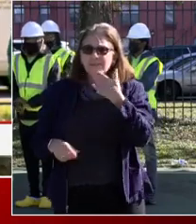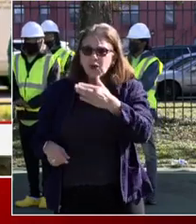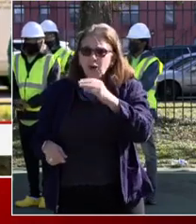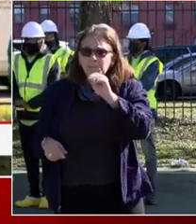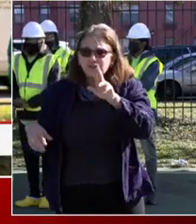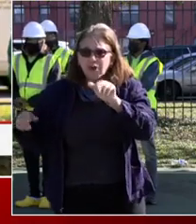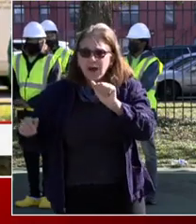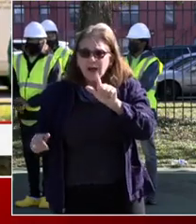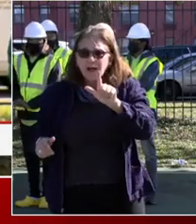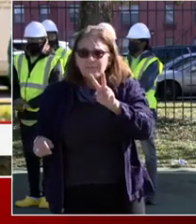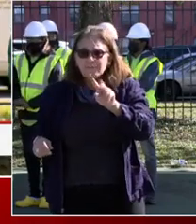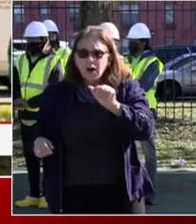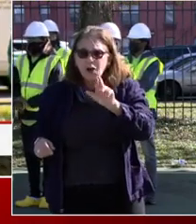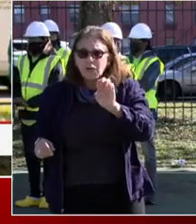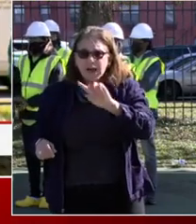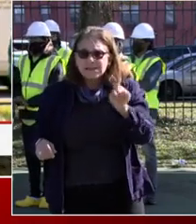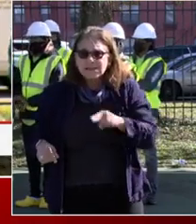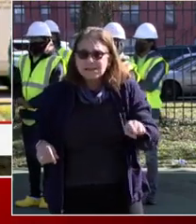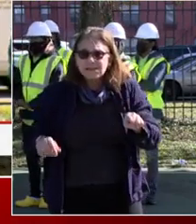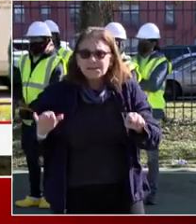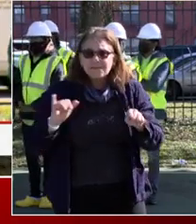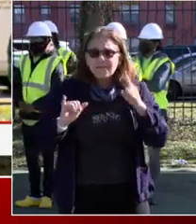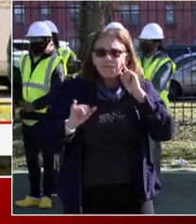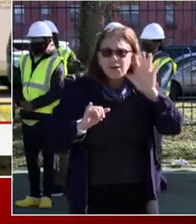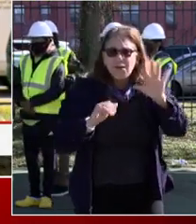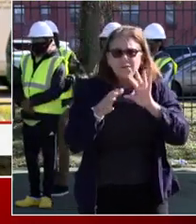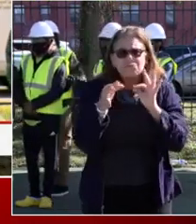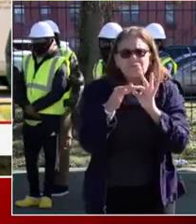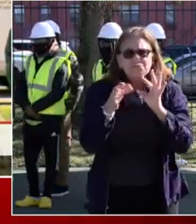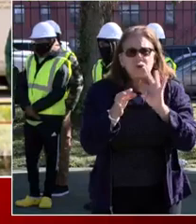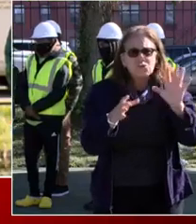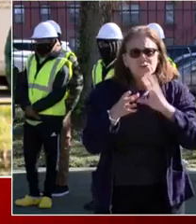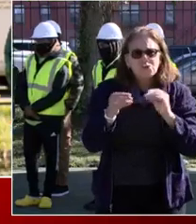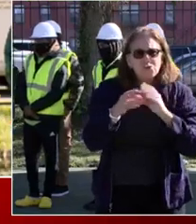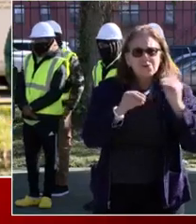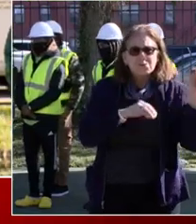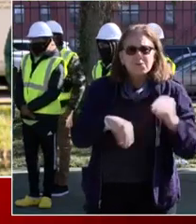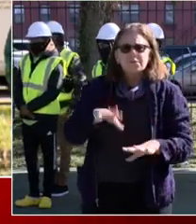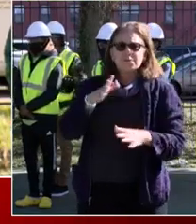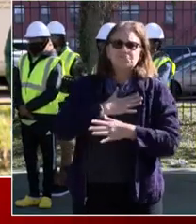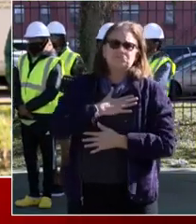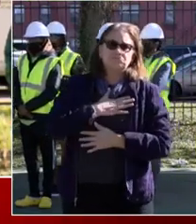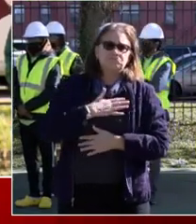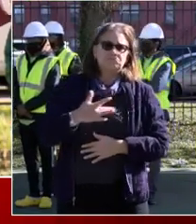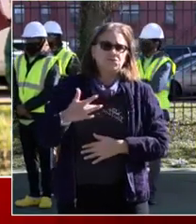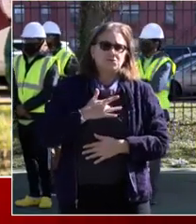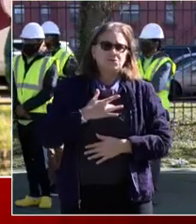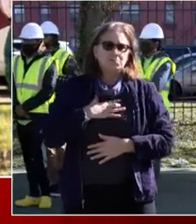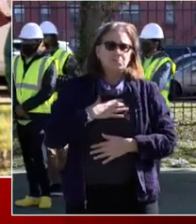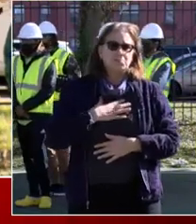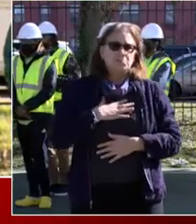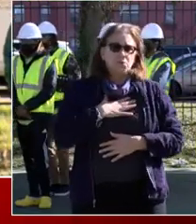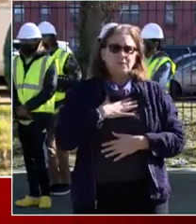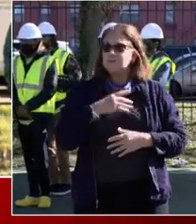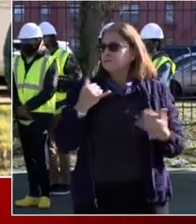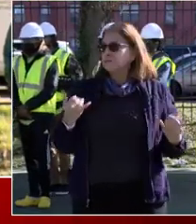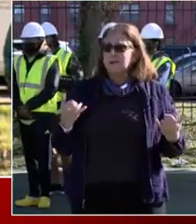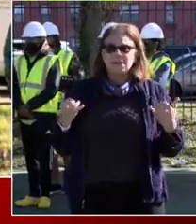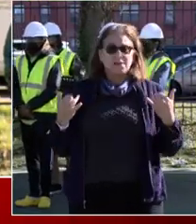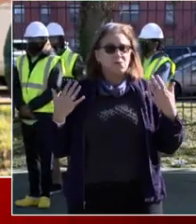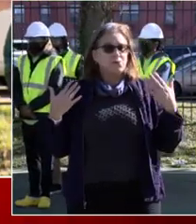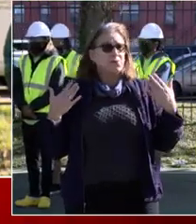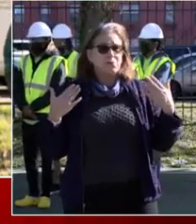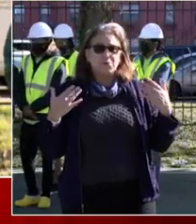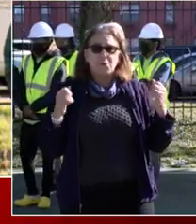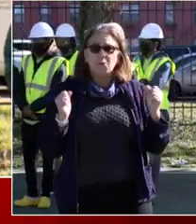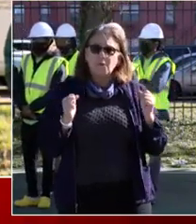story. You know, I'll tell you, it's a little chilly out here today, but I'm warm and fired up because when I heard Mr. Alvarez speak and share